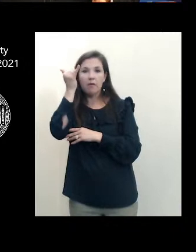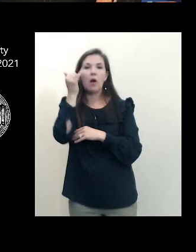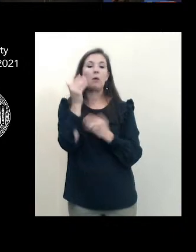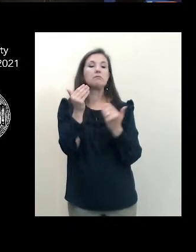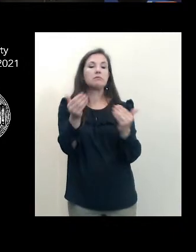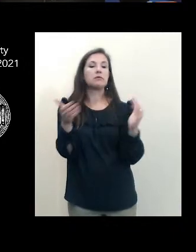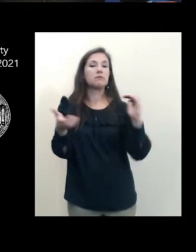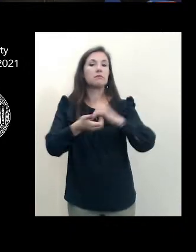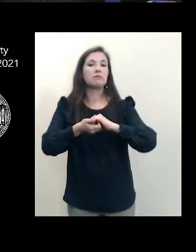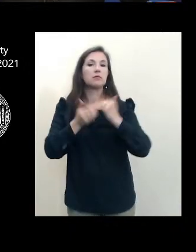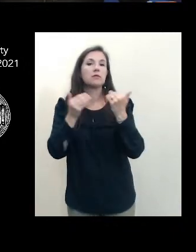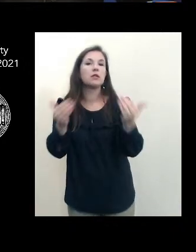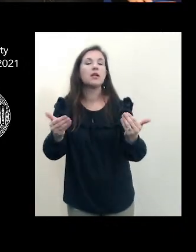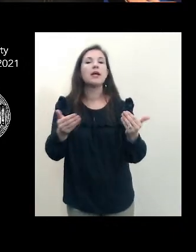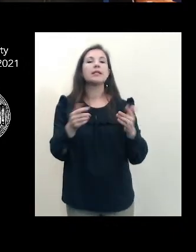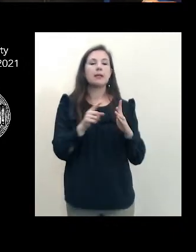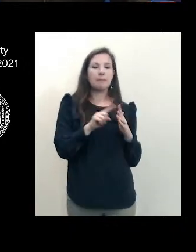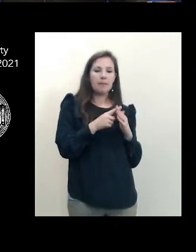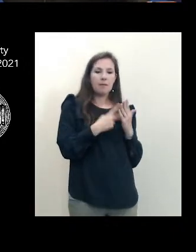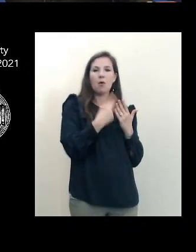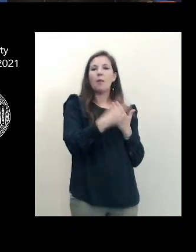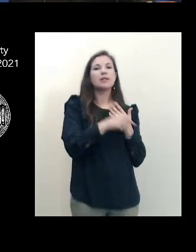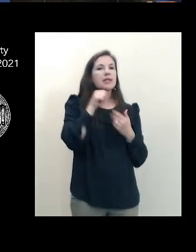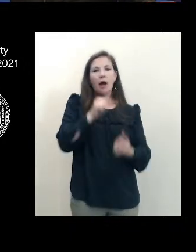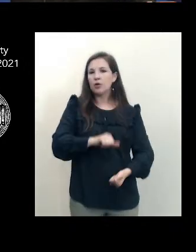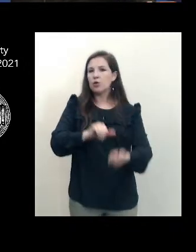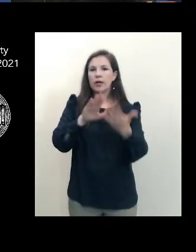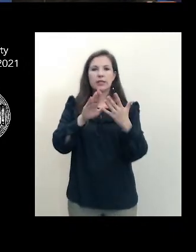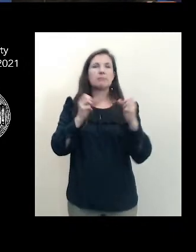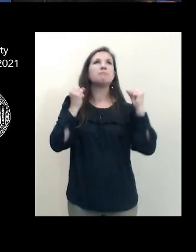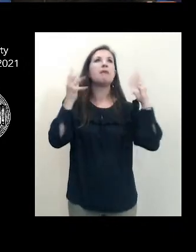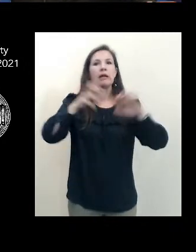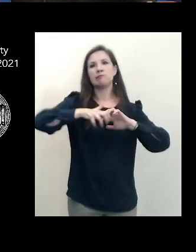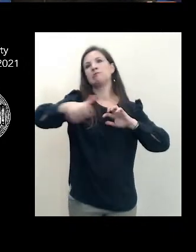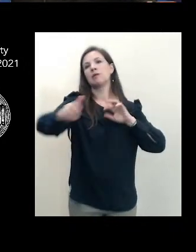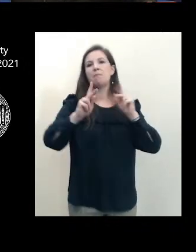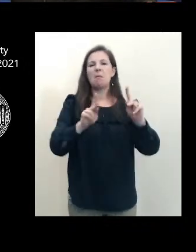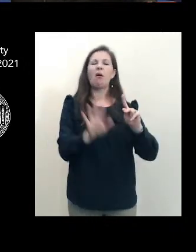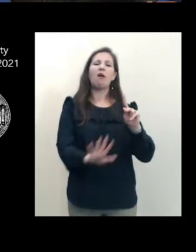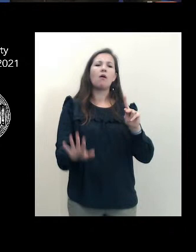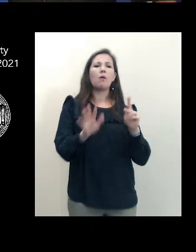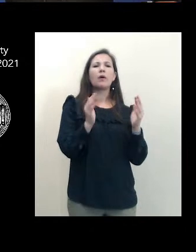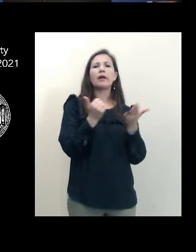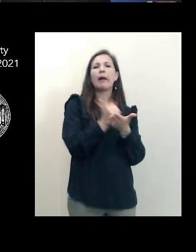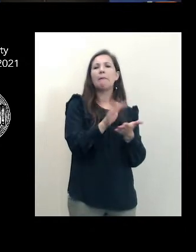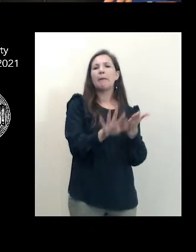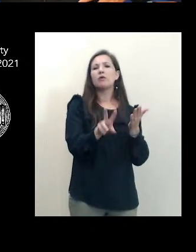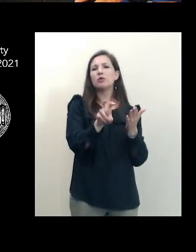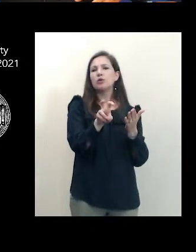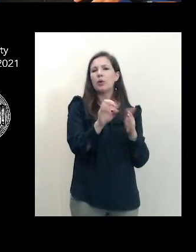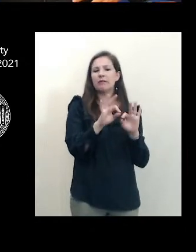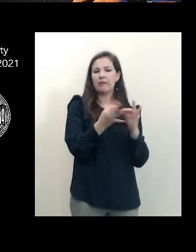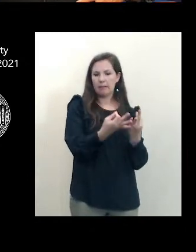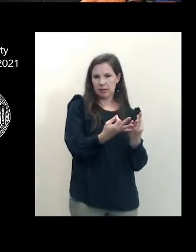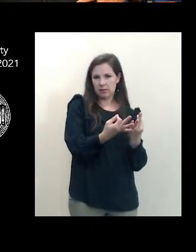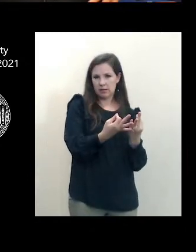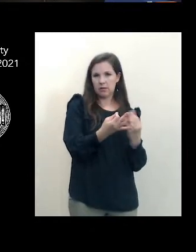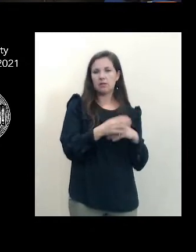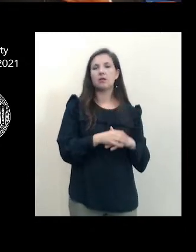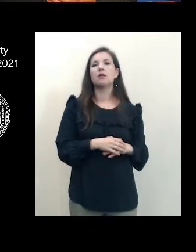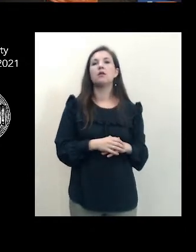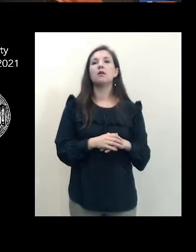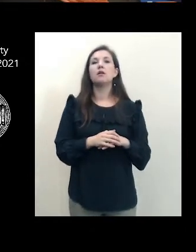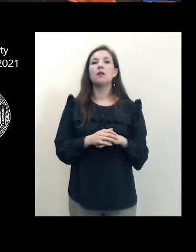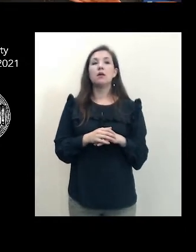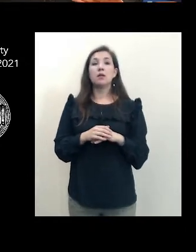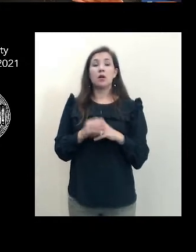program. It's not meant to address thousands of individuals. We believe we'll be able to help about 200 families. And we're going to take that information,